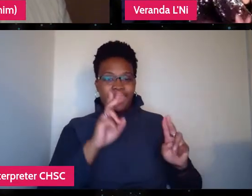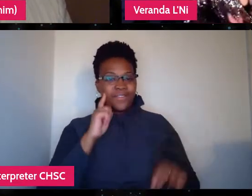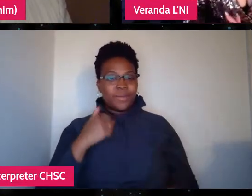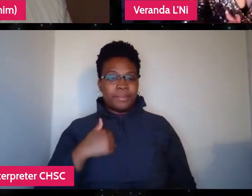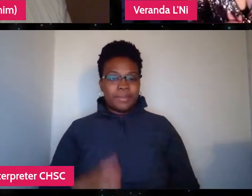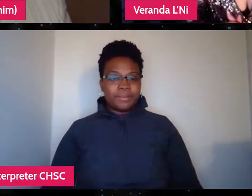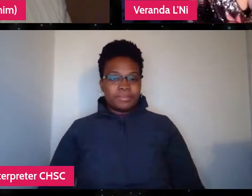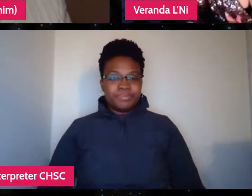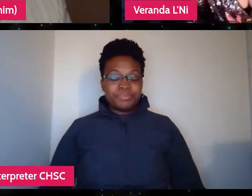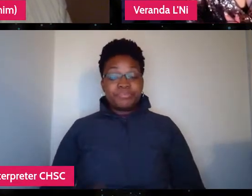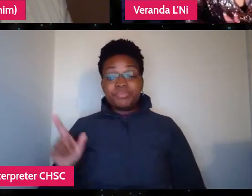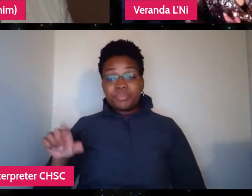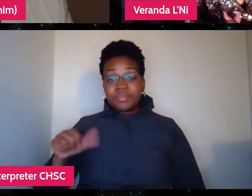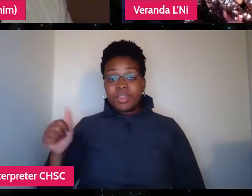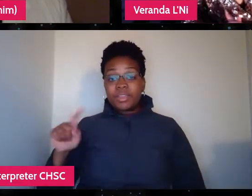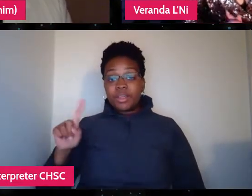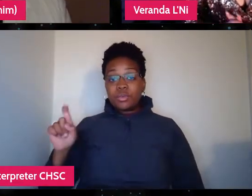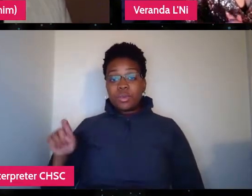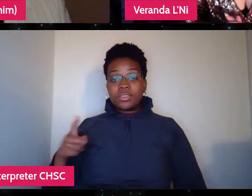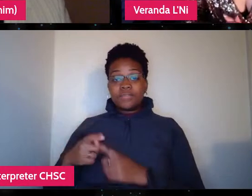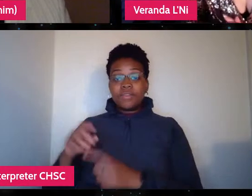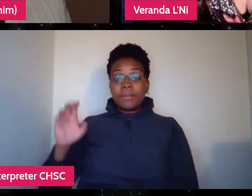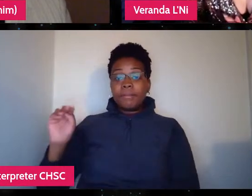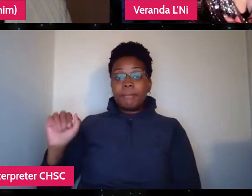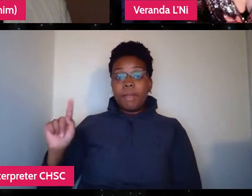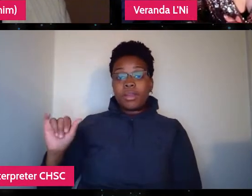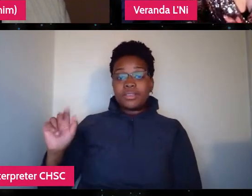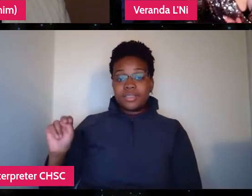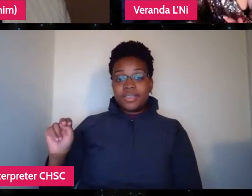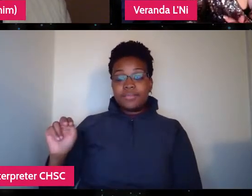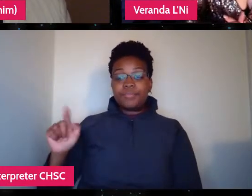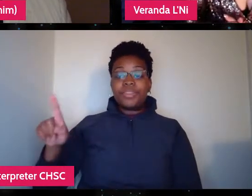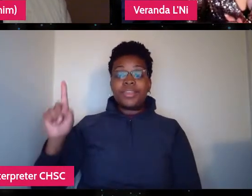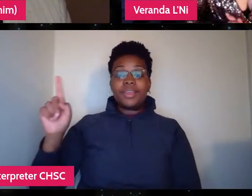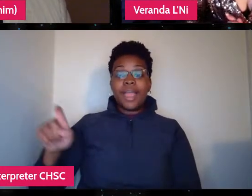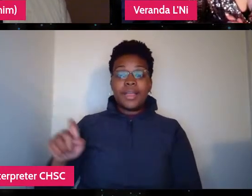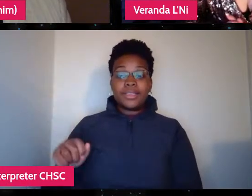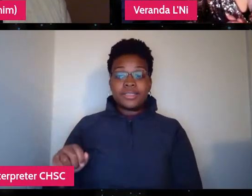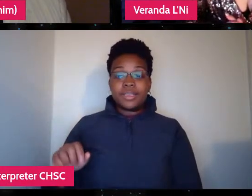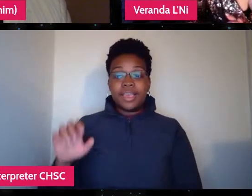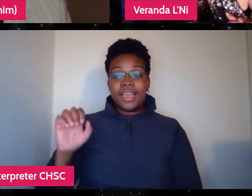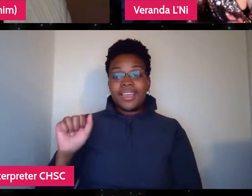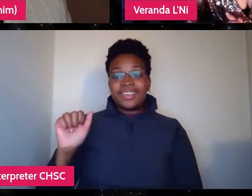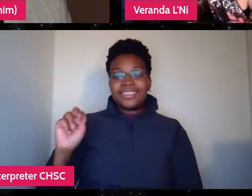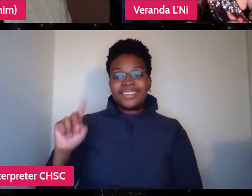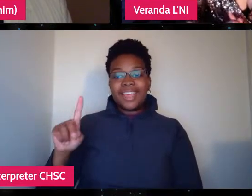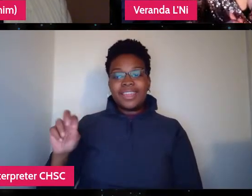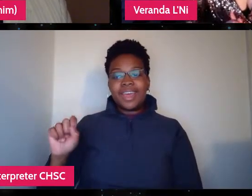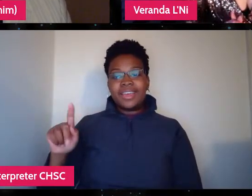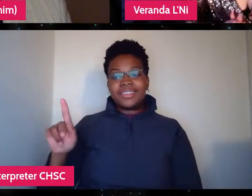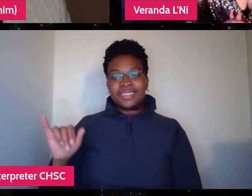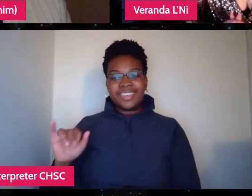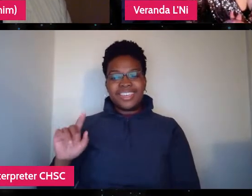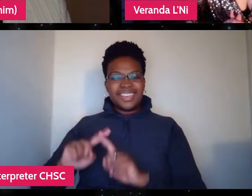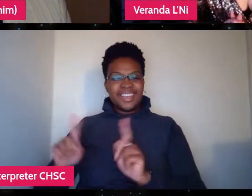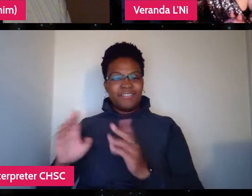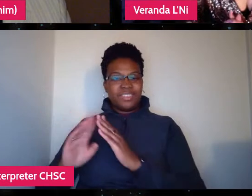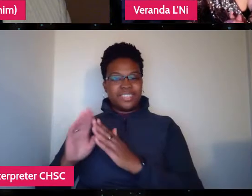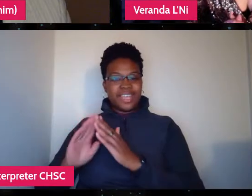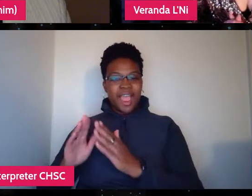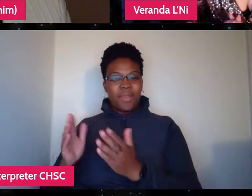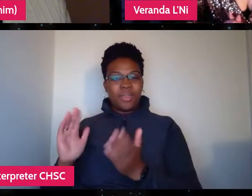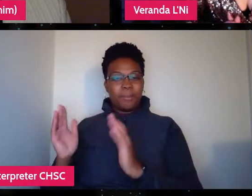We have another question from Martin. Martin is asking, Sandusky is a different town than it was